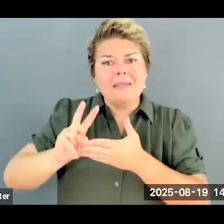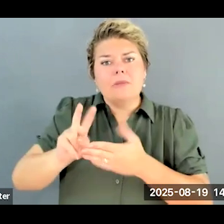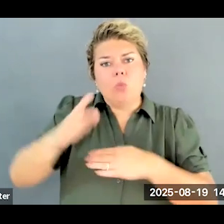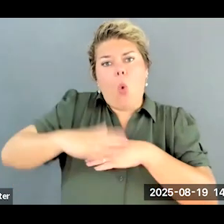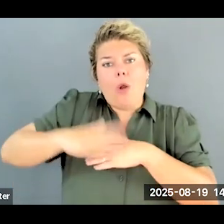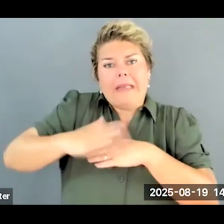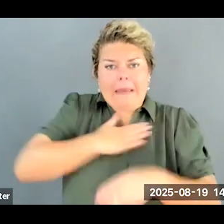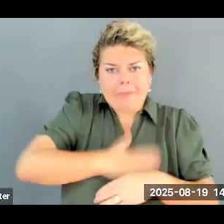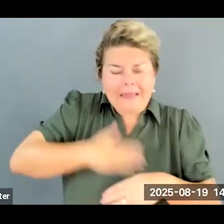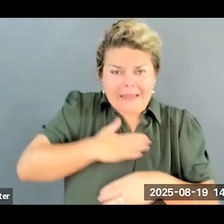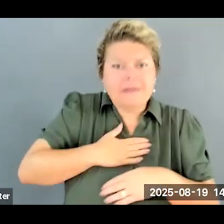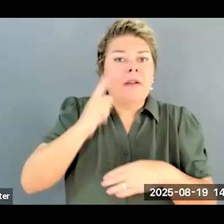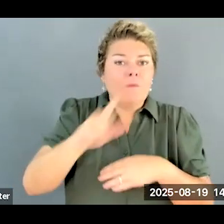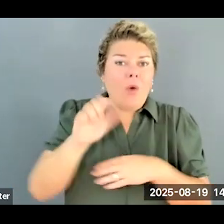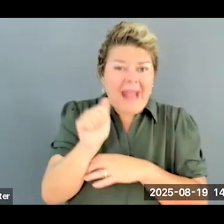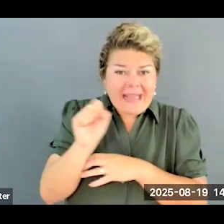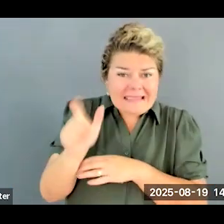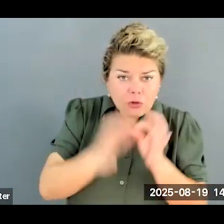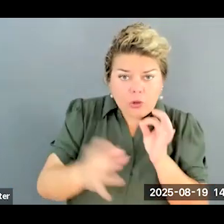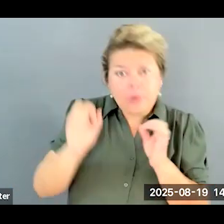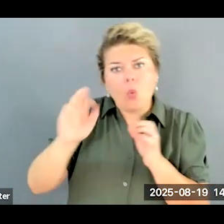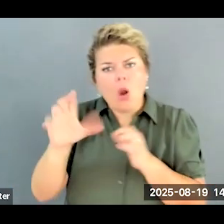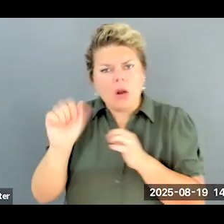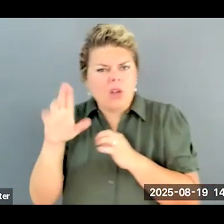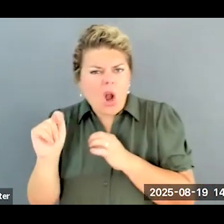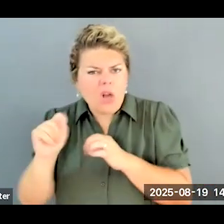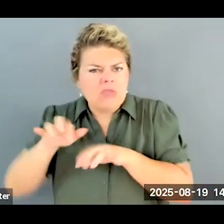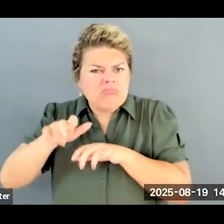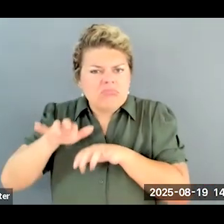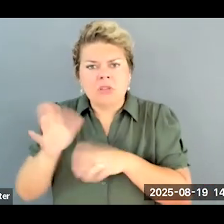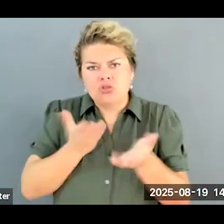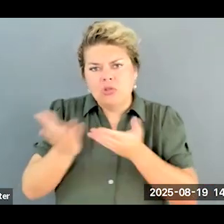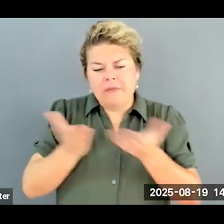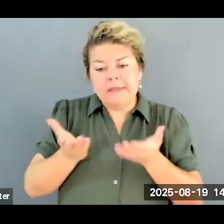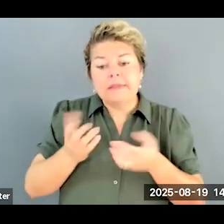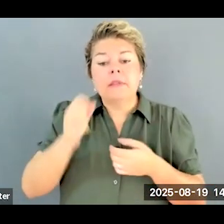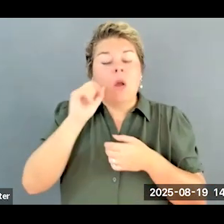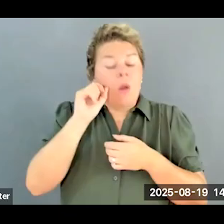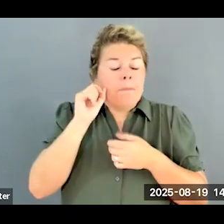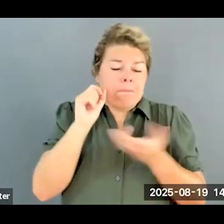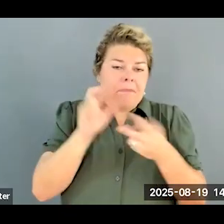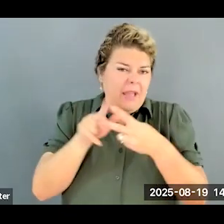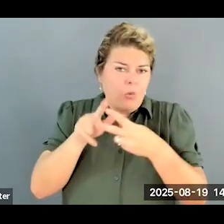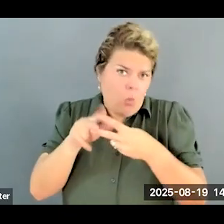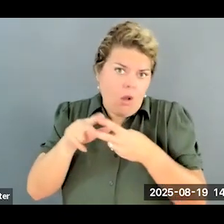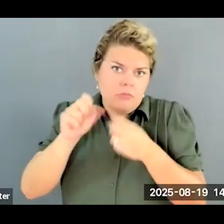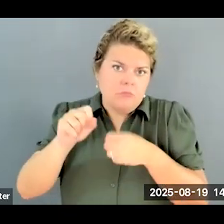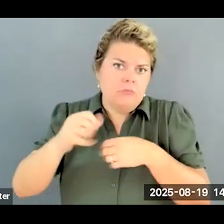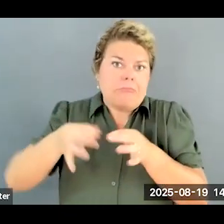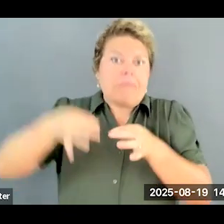communication access real-time translation, or CART, services, or an American Sign Language